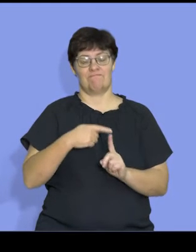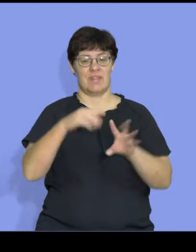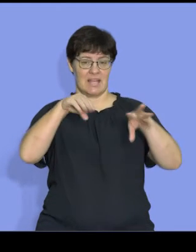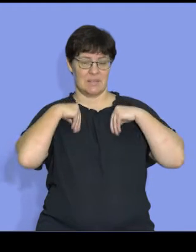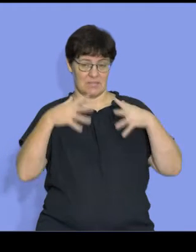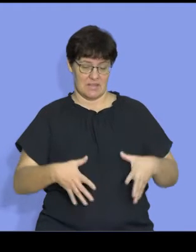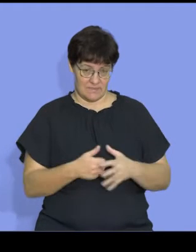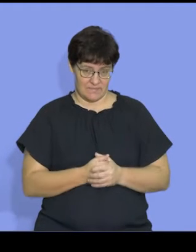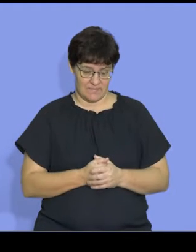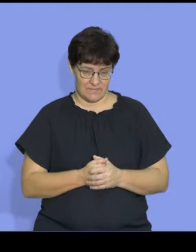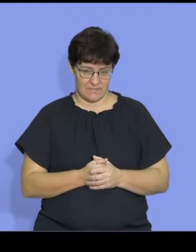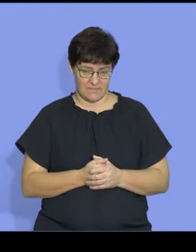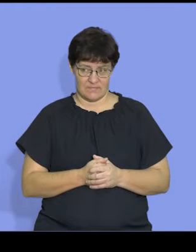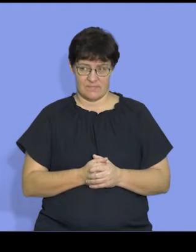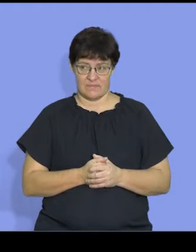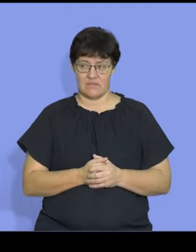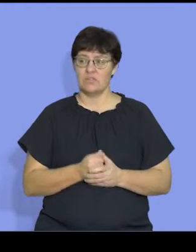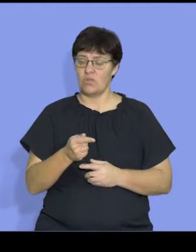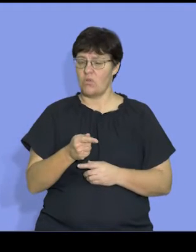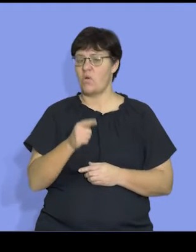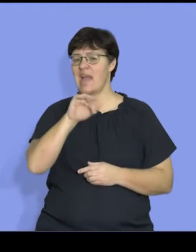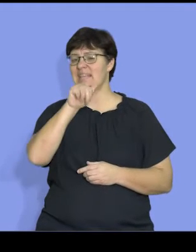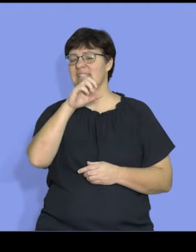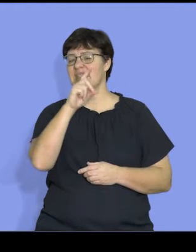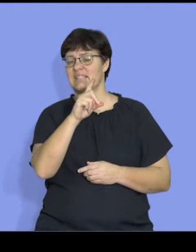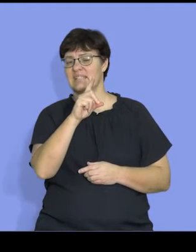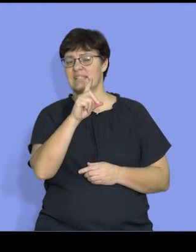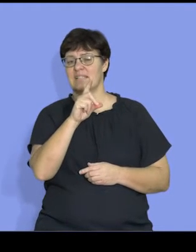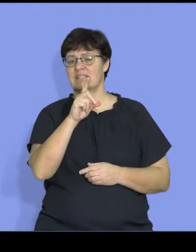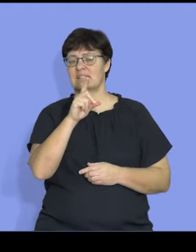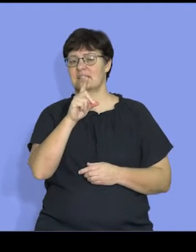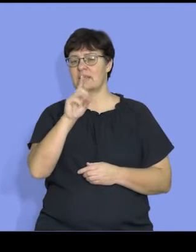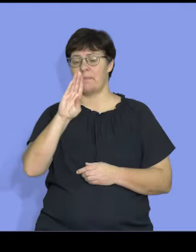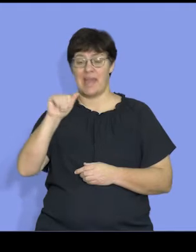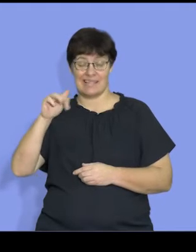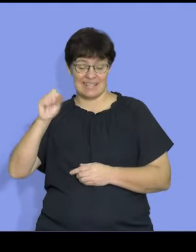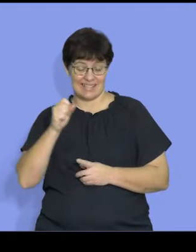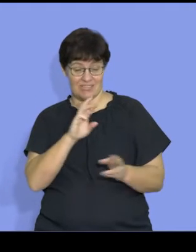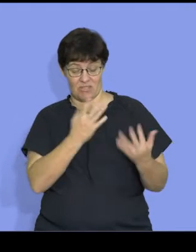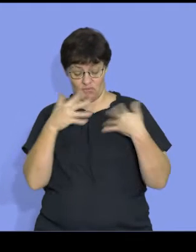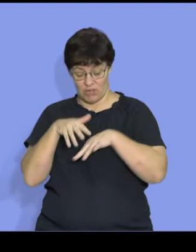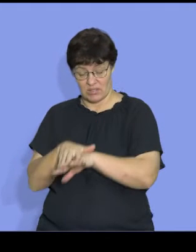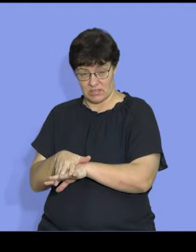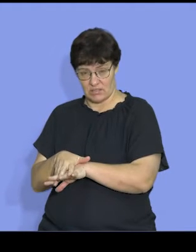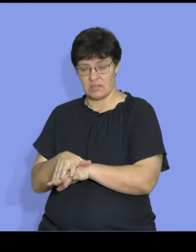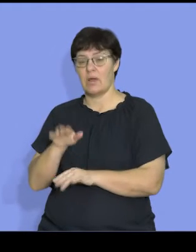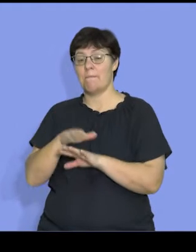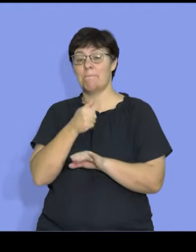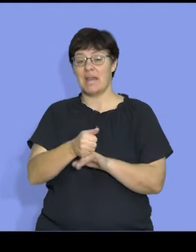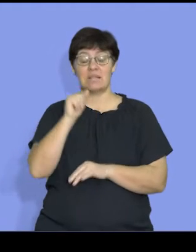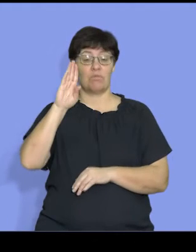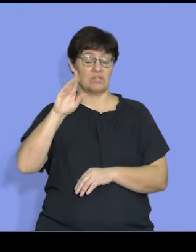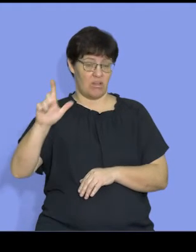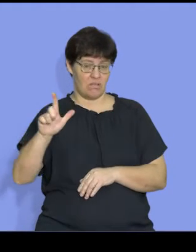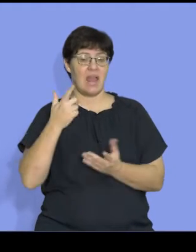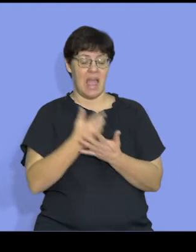and straightforward. So in an acid-base reaction based on the Bronsted-Lowry theory, there is a